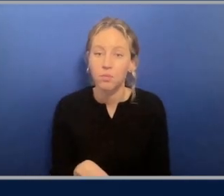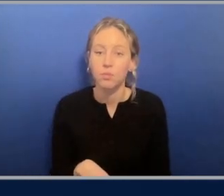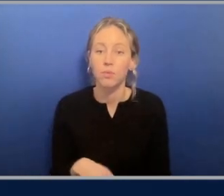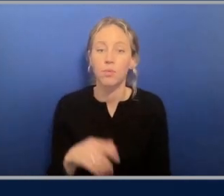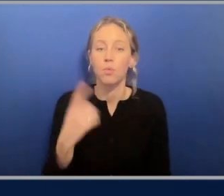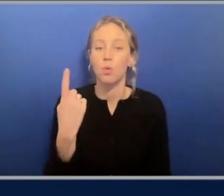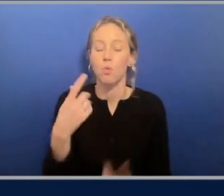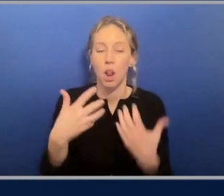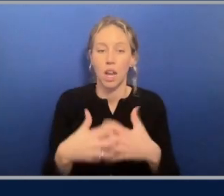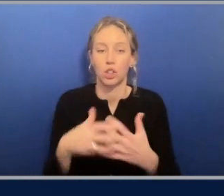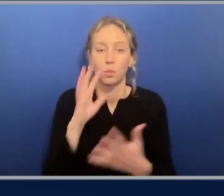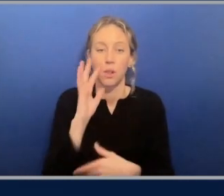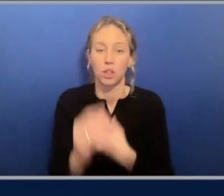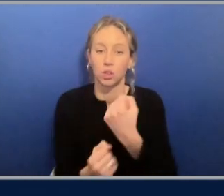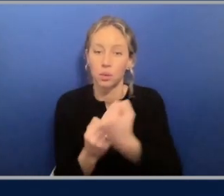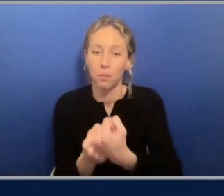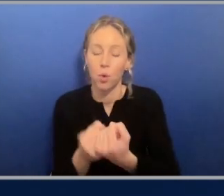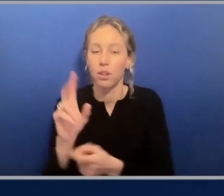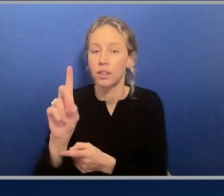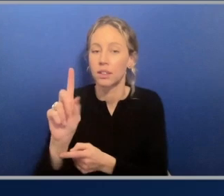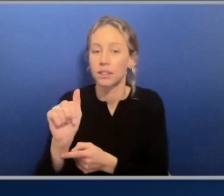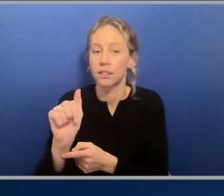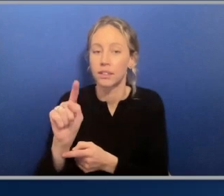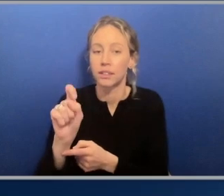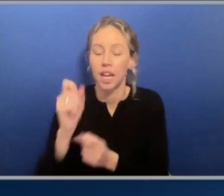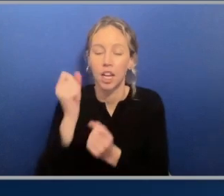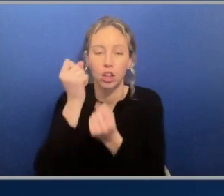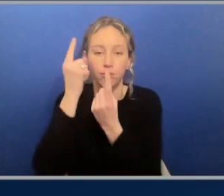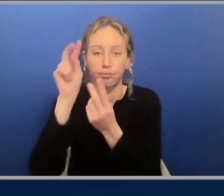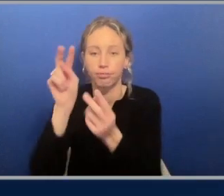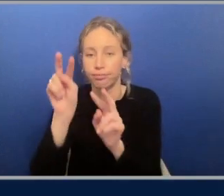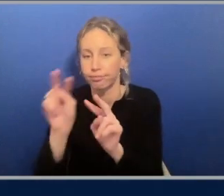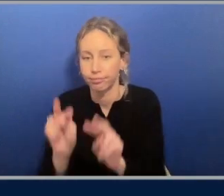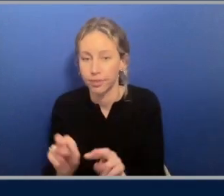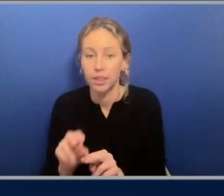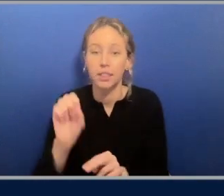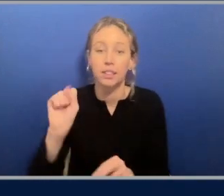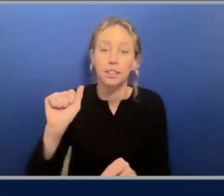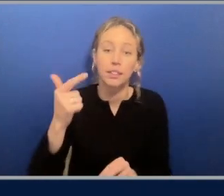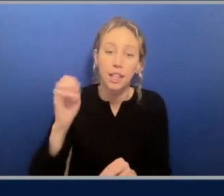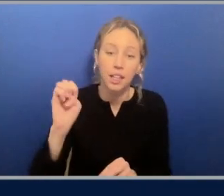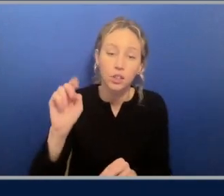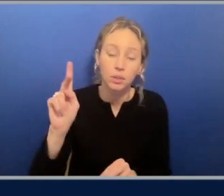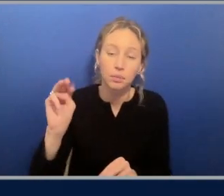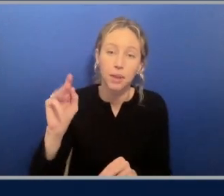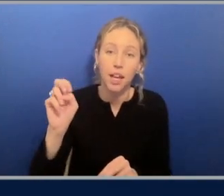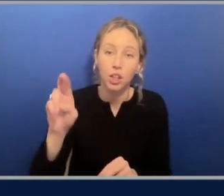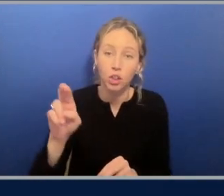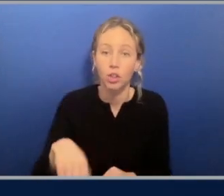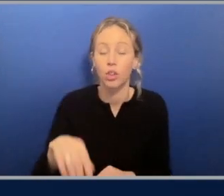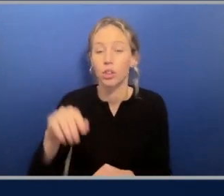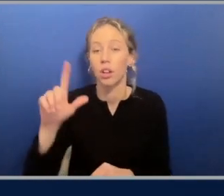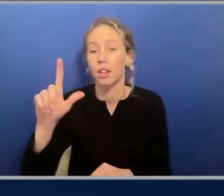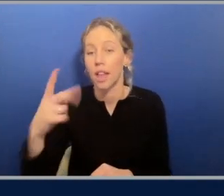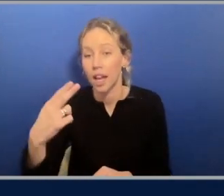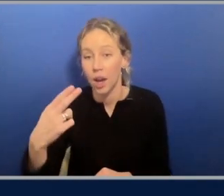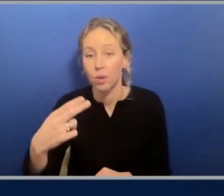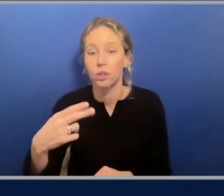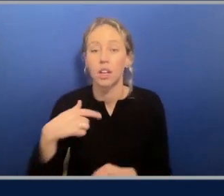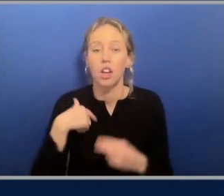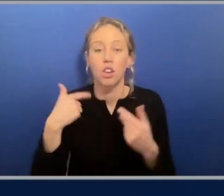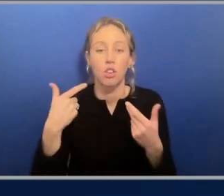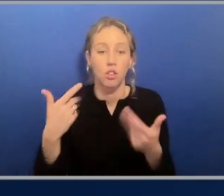engines support data ingestion through SageMaker Lakehouse that use DynamoDB and Aurora MySQL already? Are